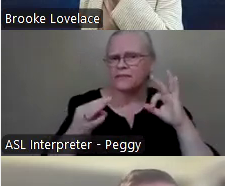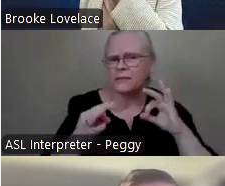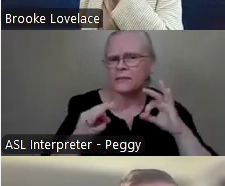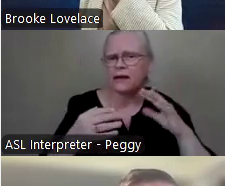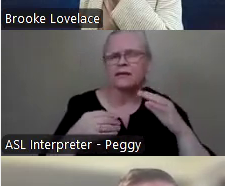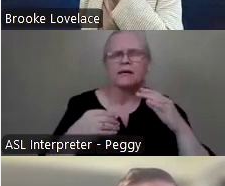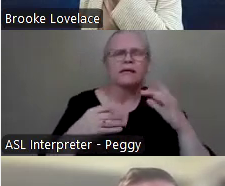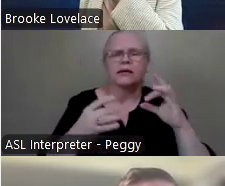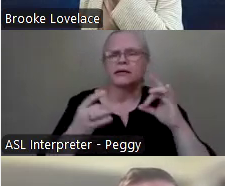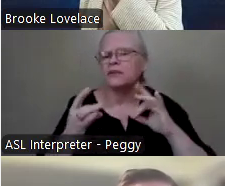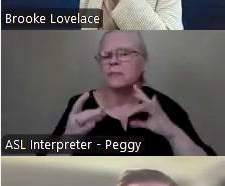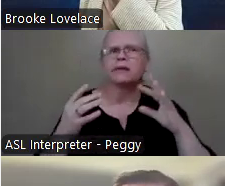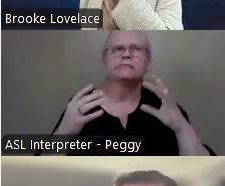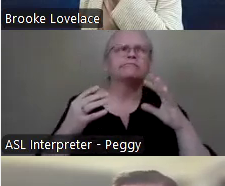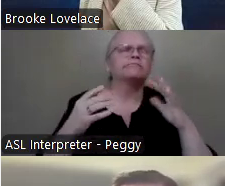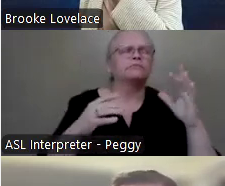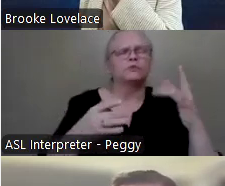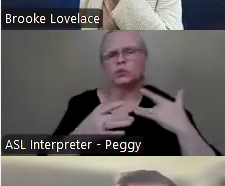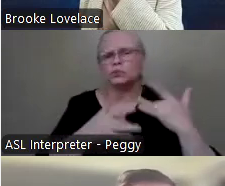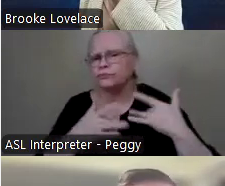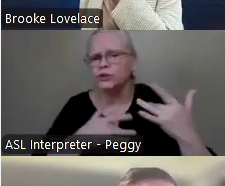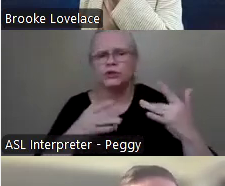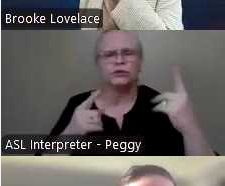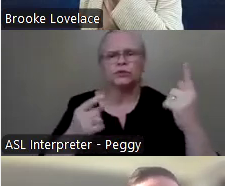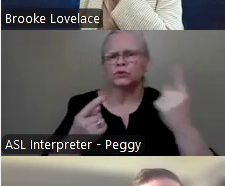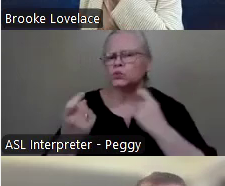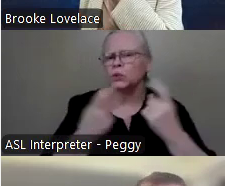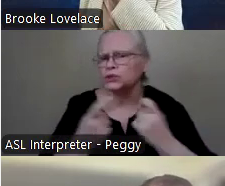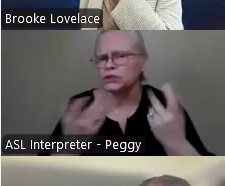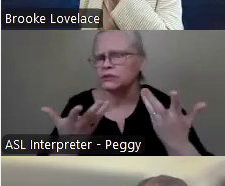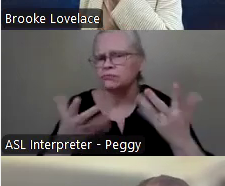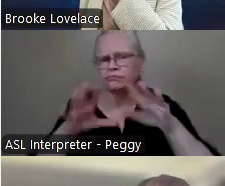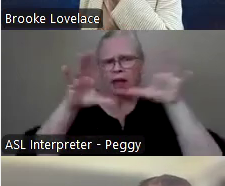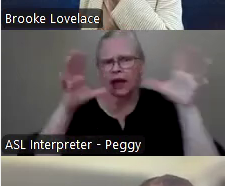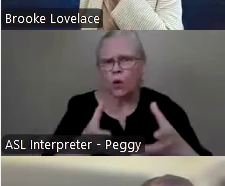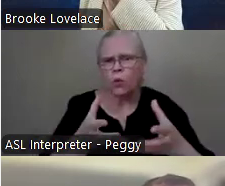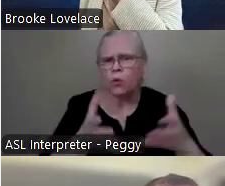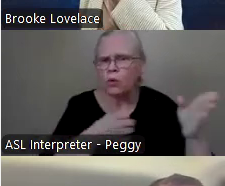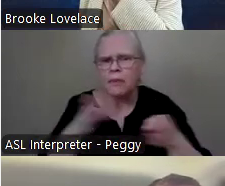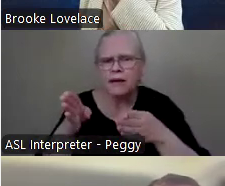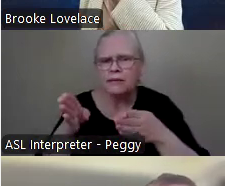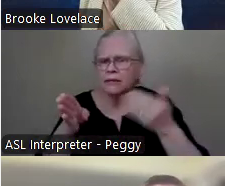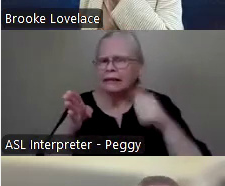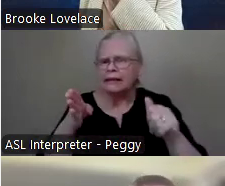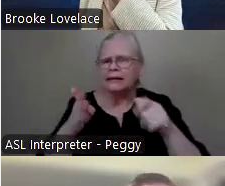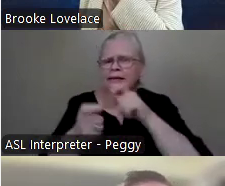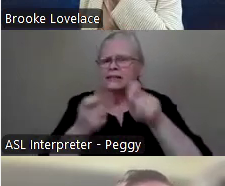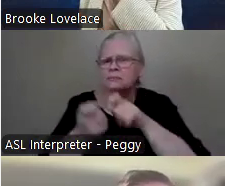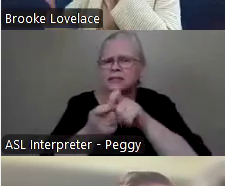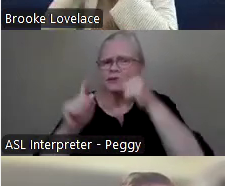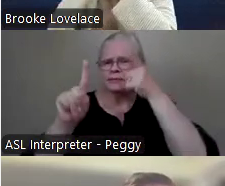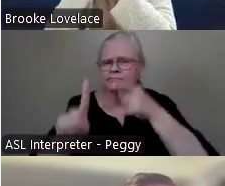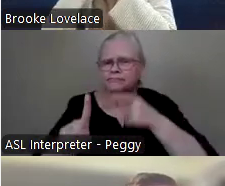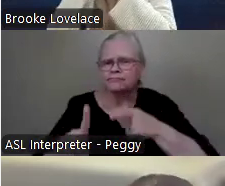concerns overall about the plan as a whole, or are there specific things you like about the